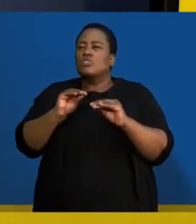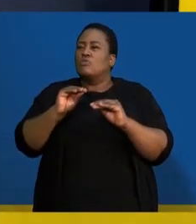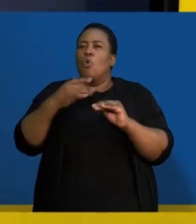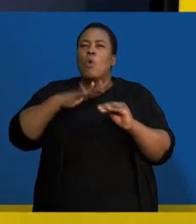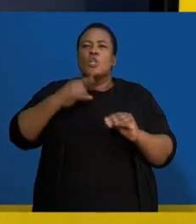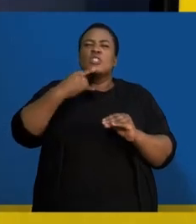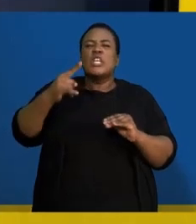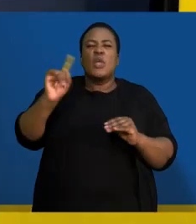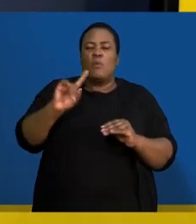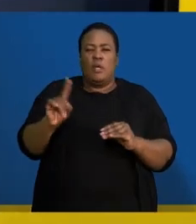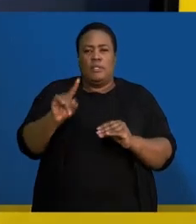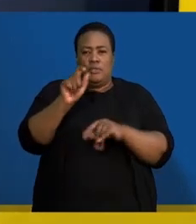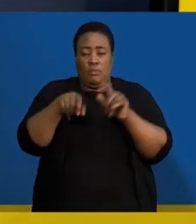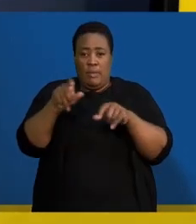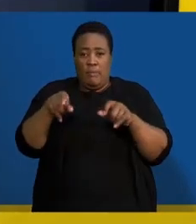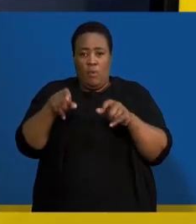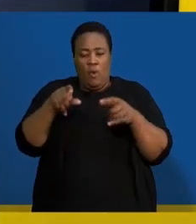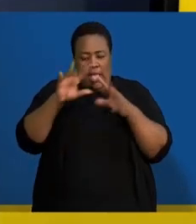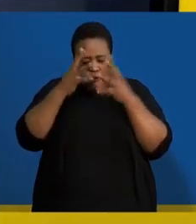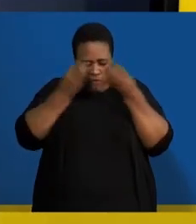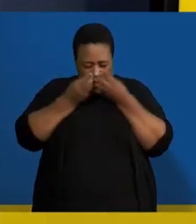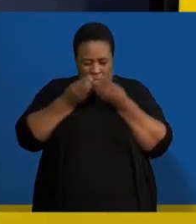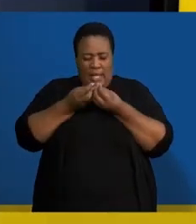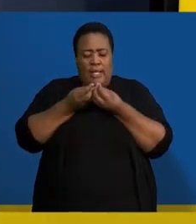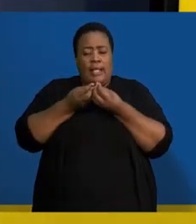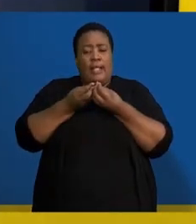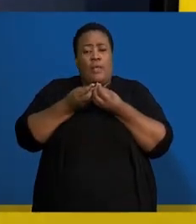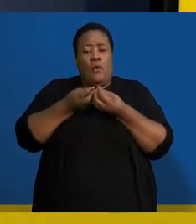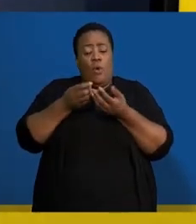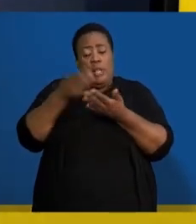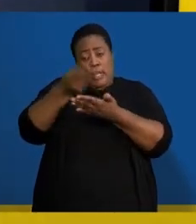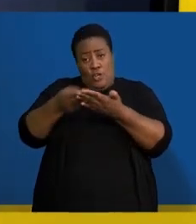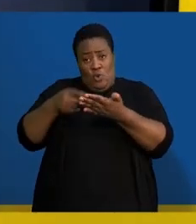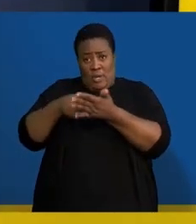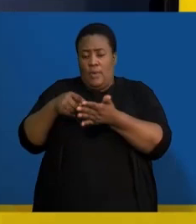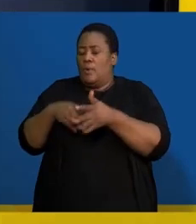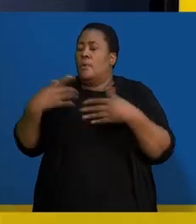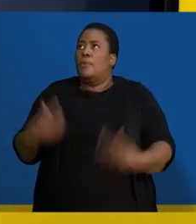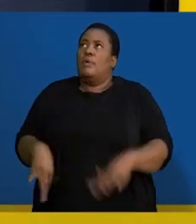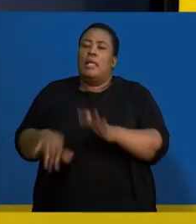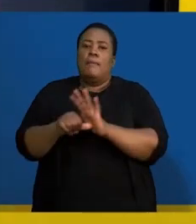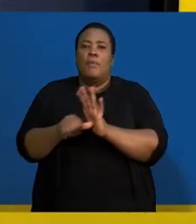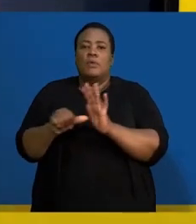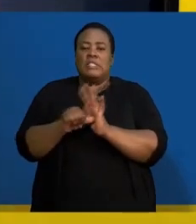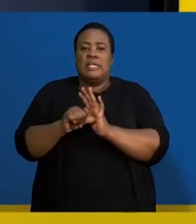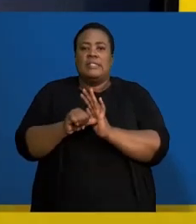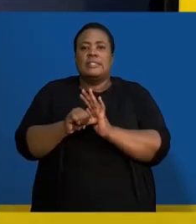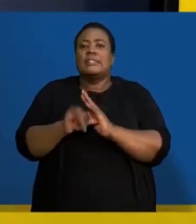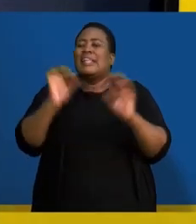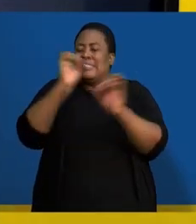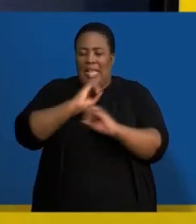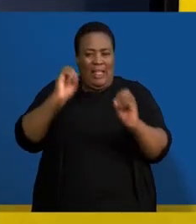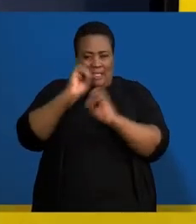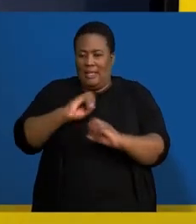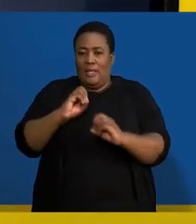little detail that is found in the cartoon is very, very important. There is nothing that will be in a cartoon